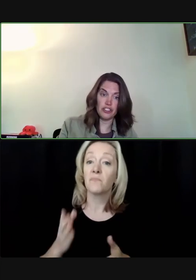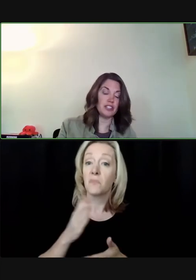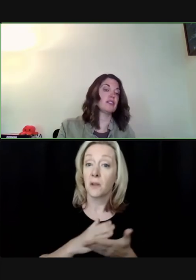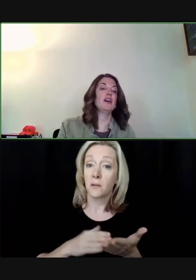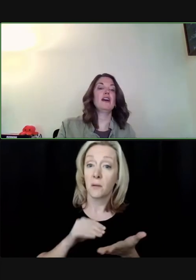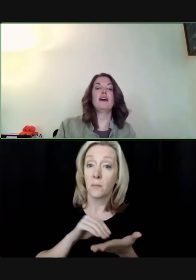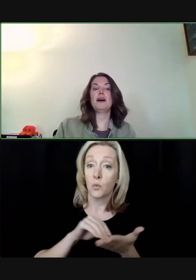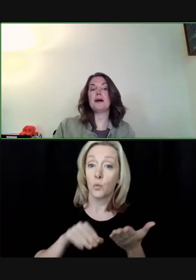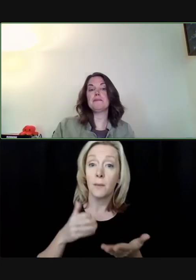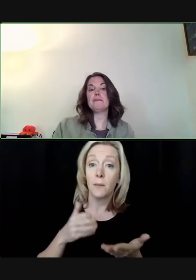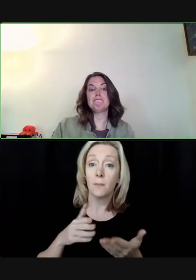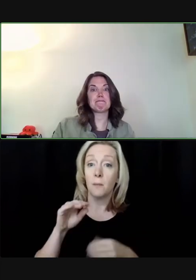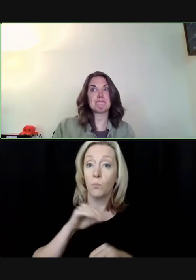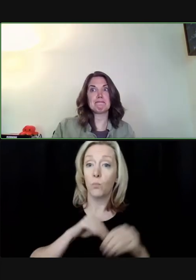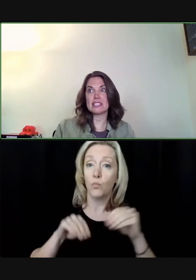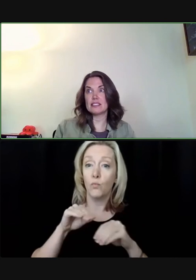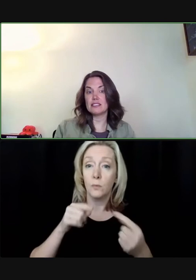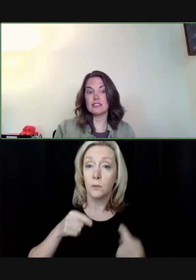motor challenges,